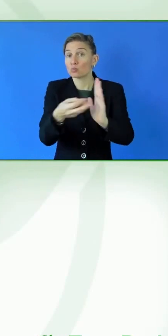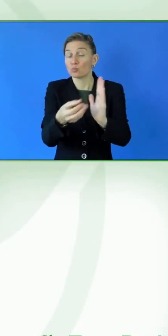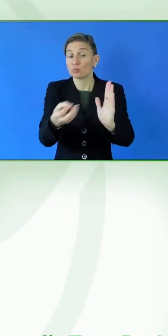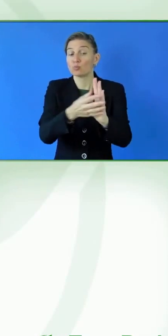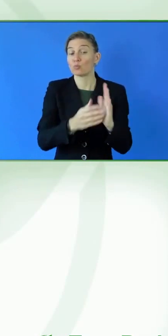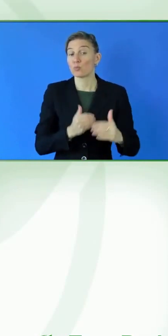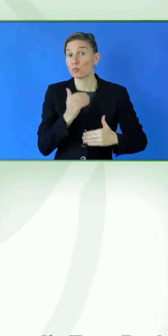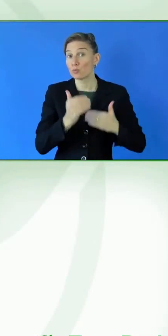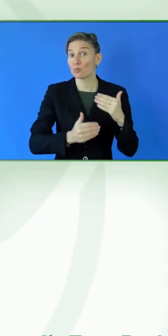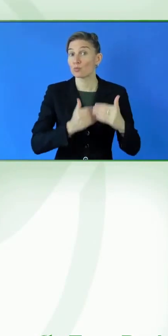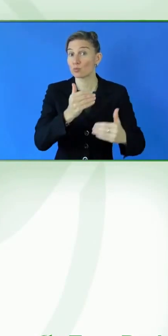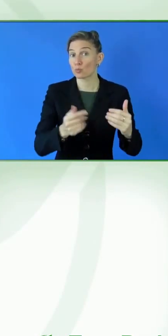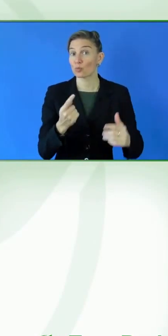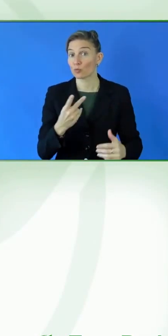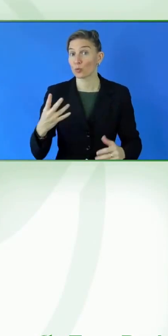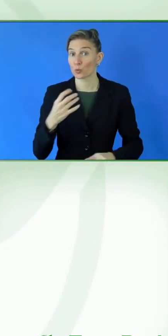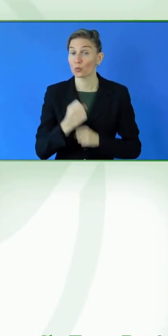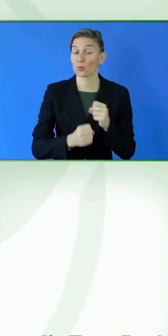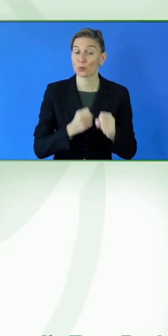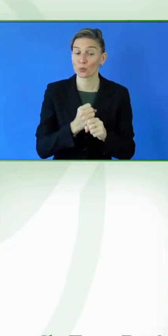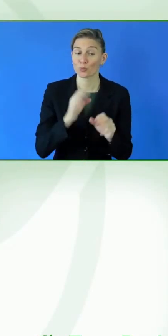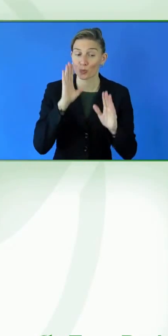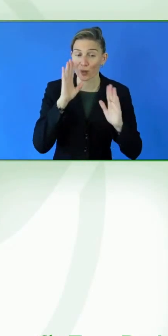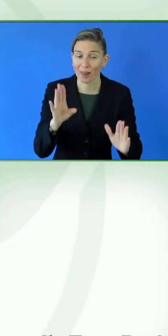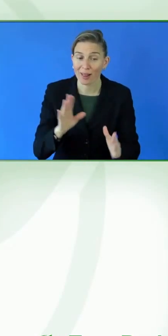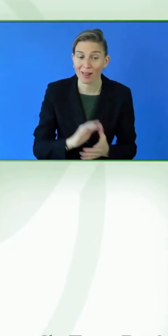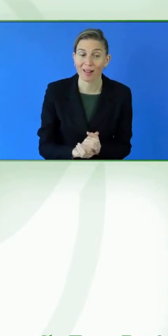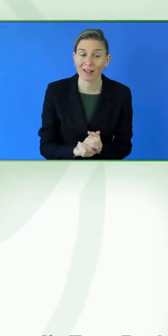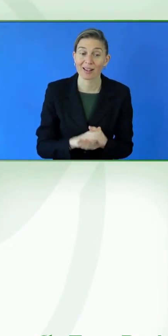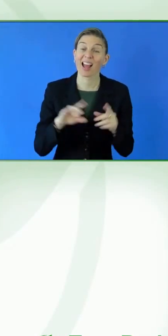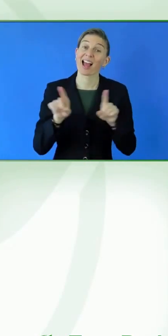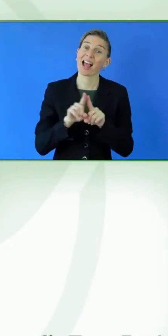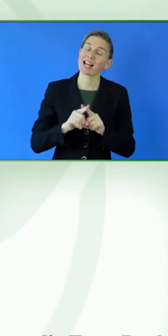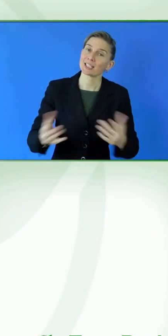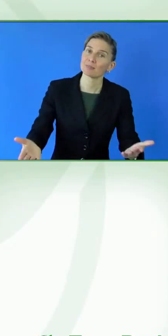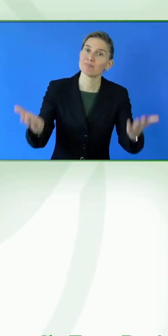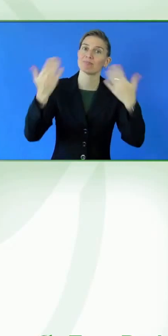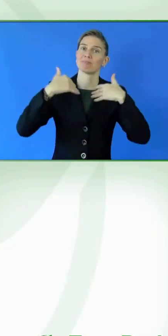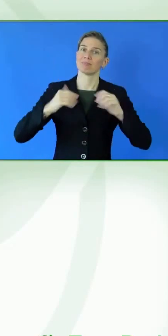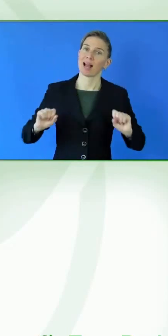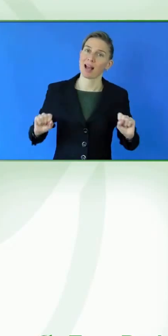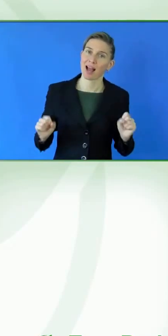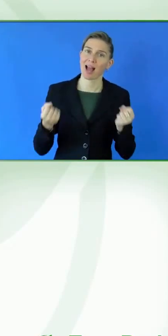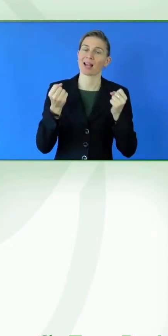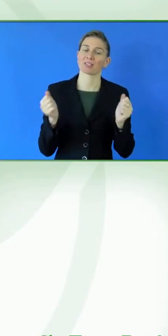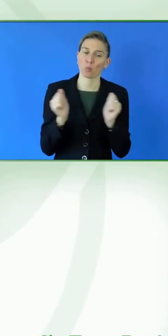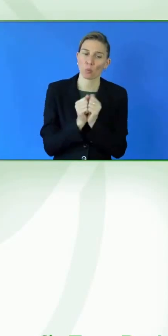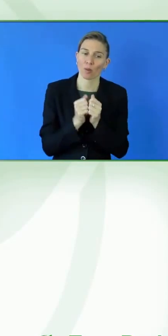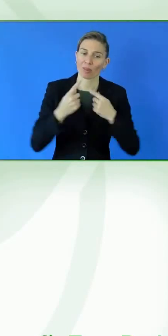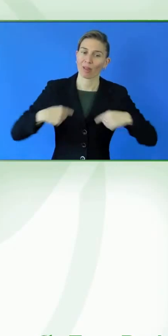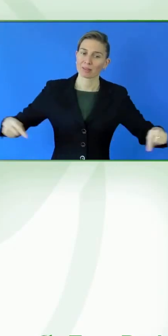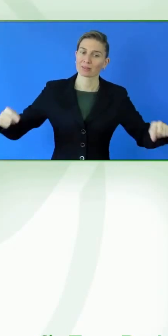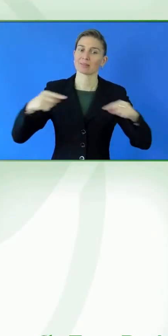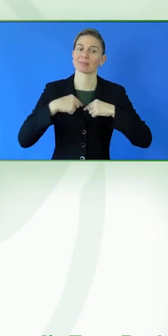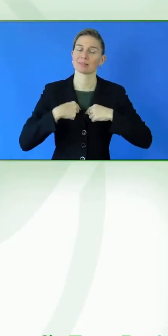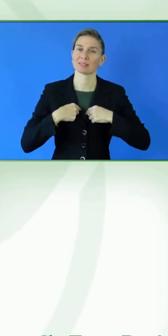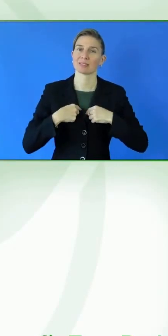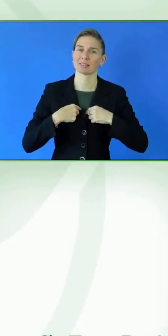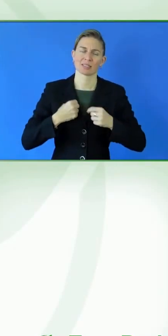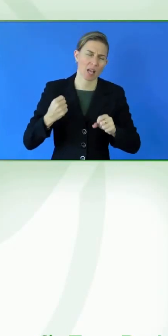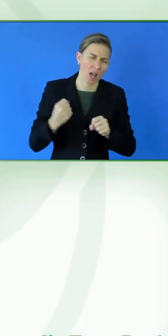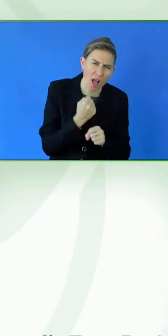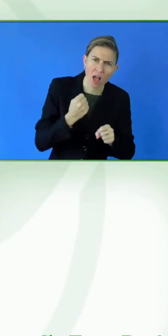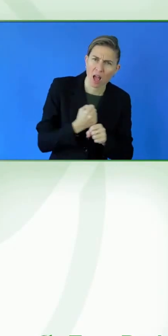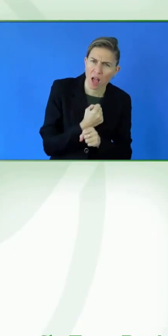years, and invite you all to take action with us in bringing all of this effort to life.